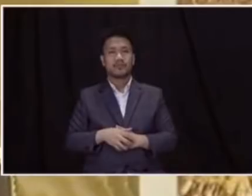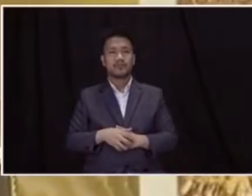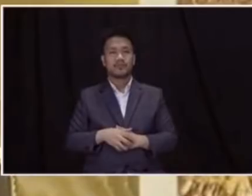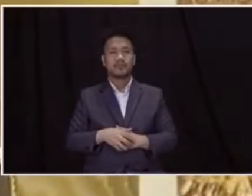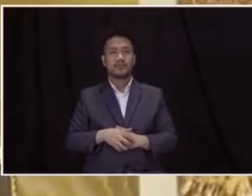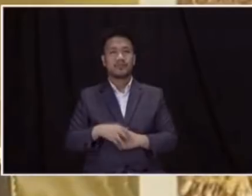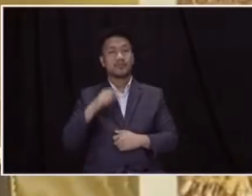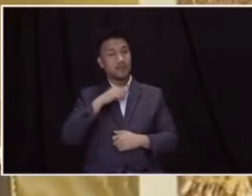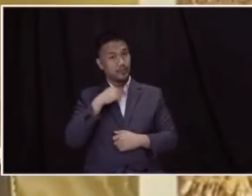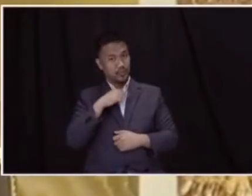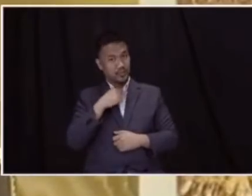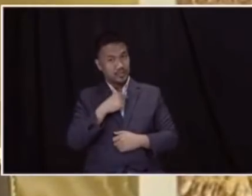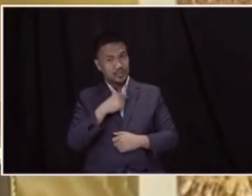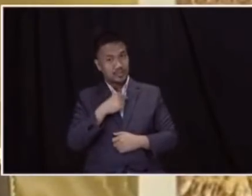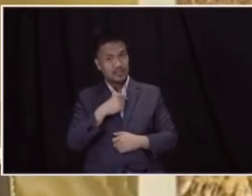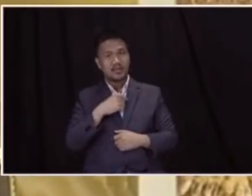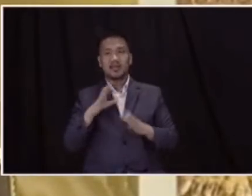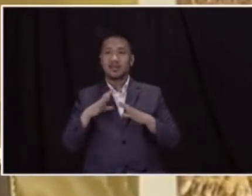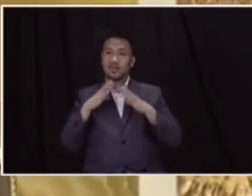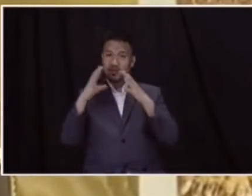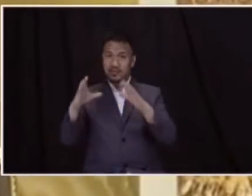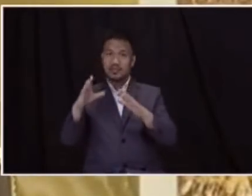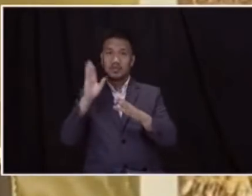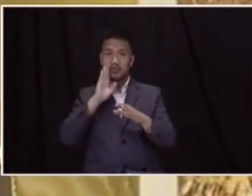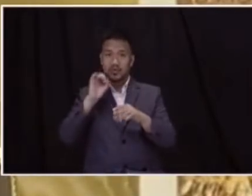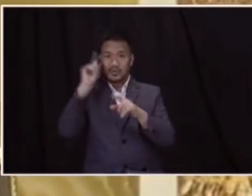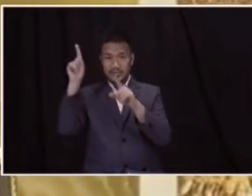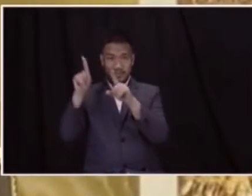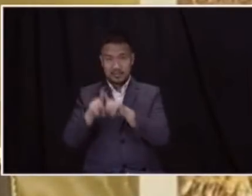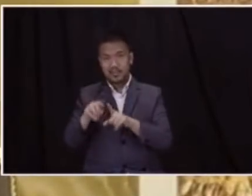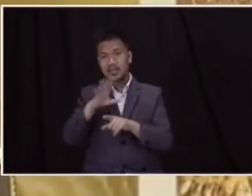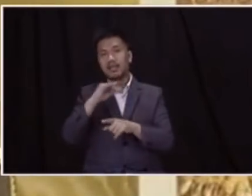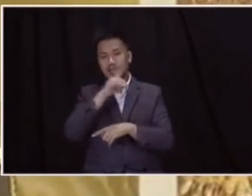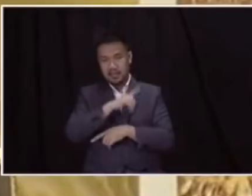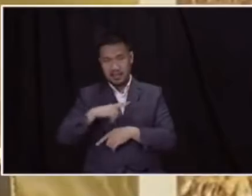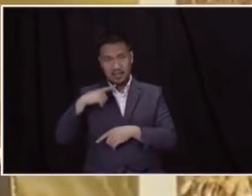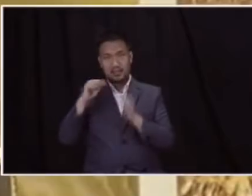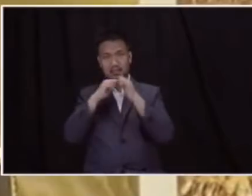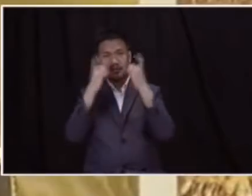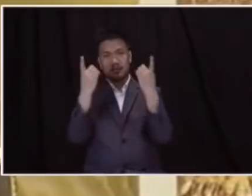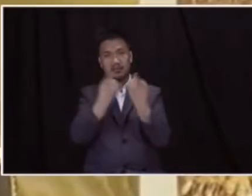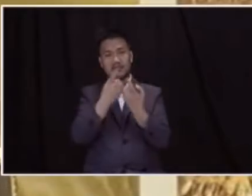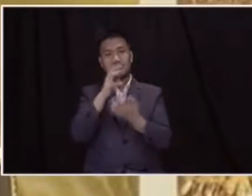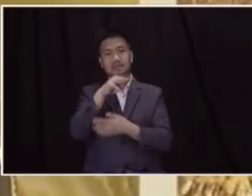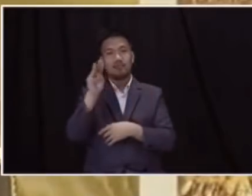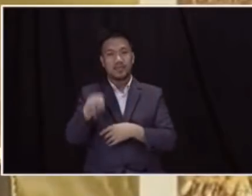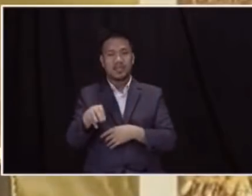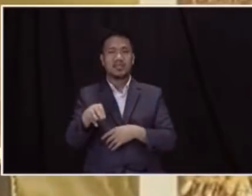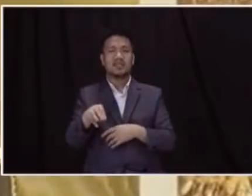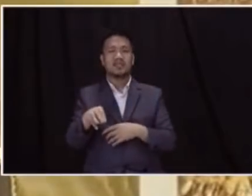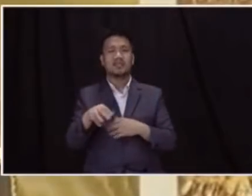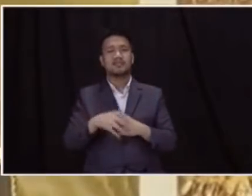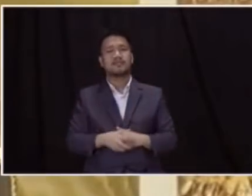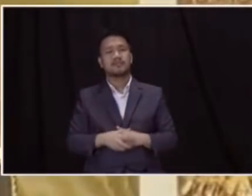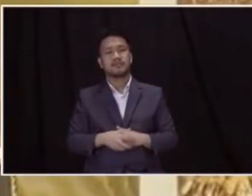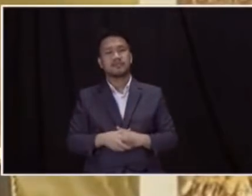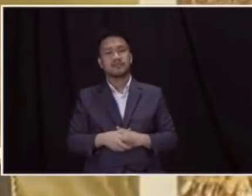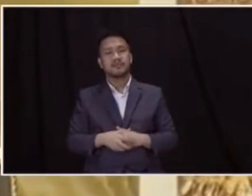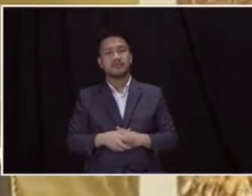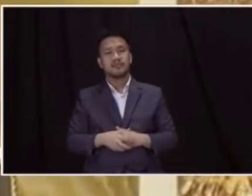The priest, consecrated persons, and the laity of the Archdiocese of Manila.